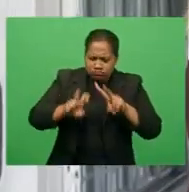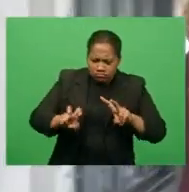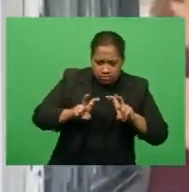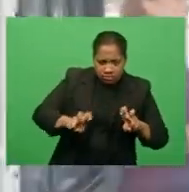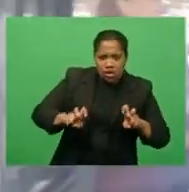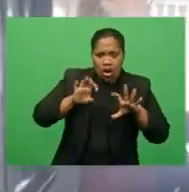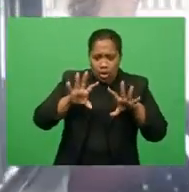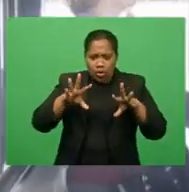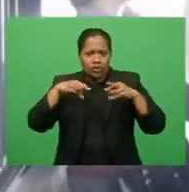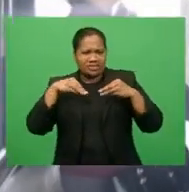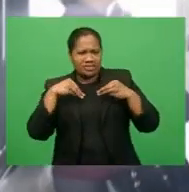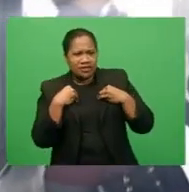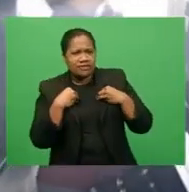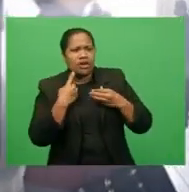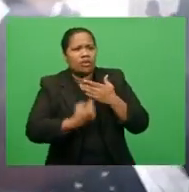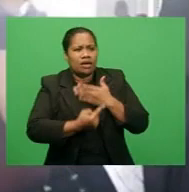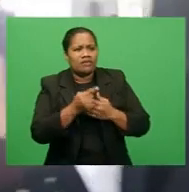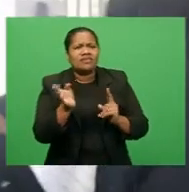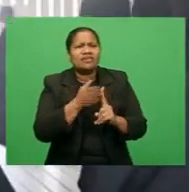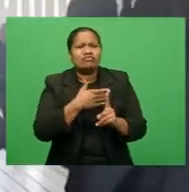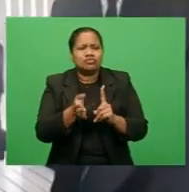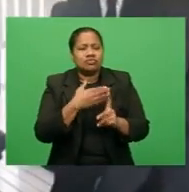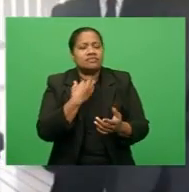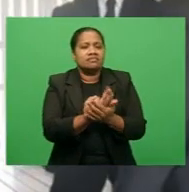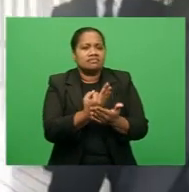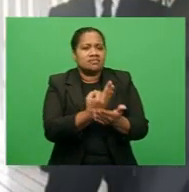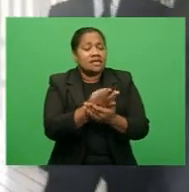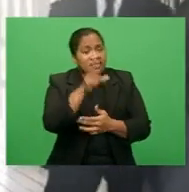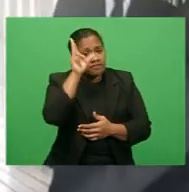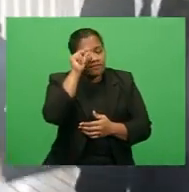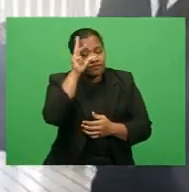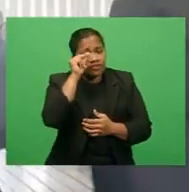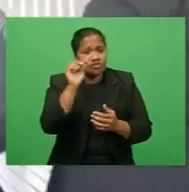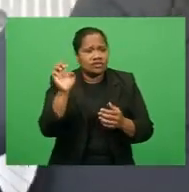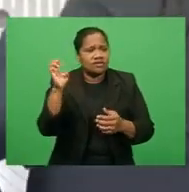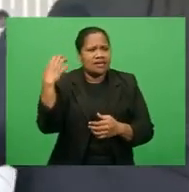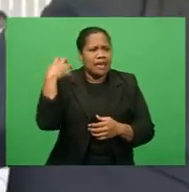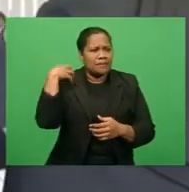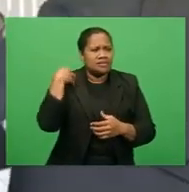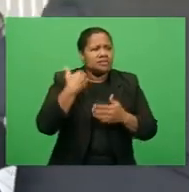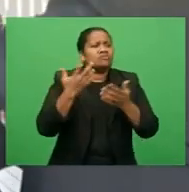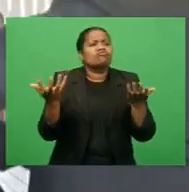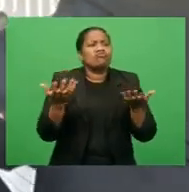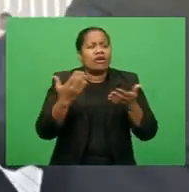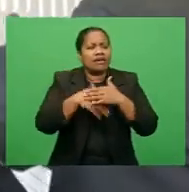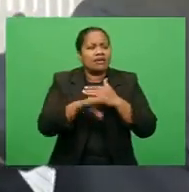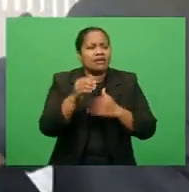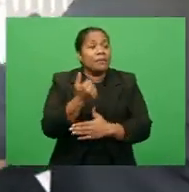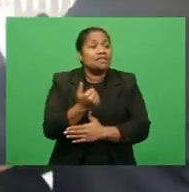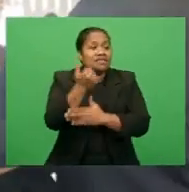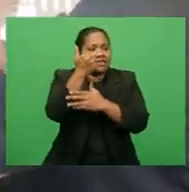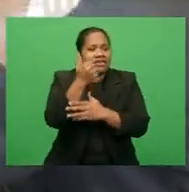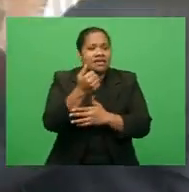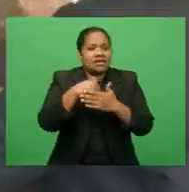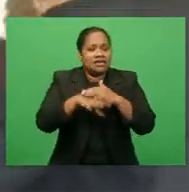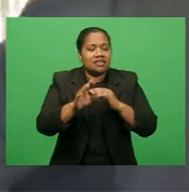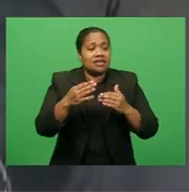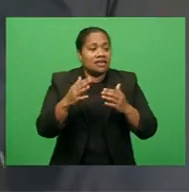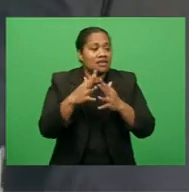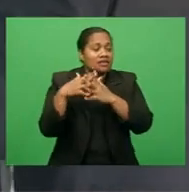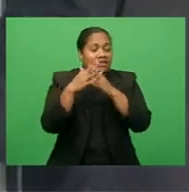receiving allegations of abuse of funds at the Fijian embassy in the United States. Wakanivesi says a search warrant